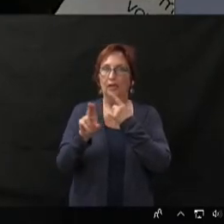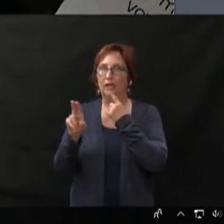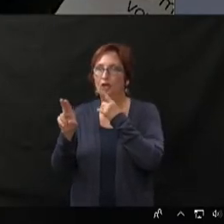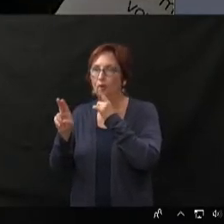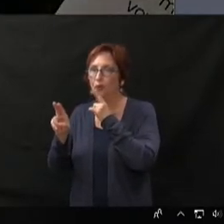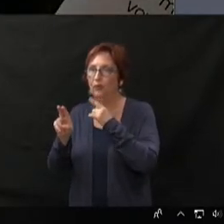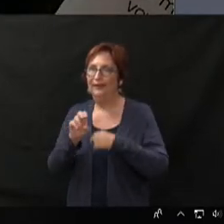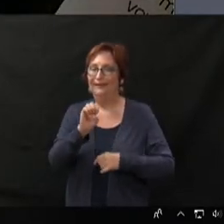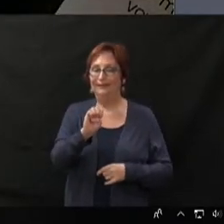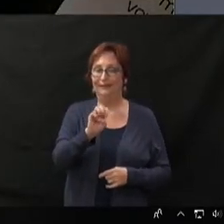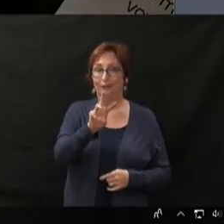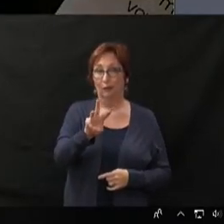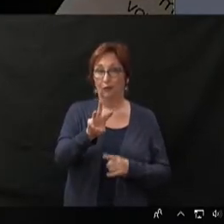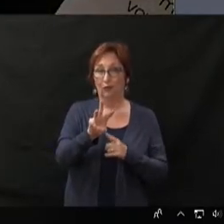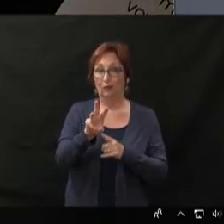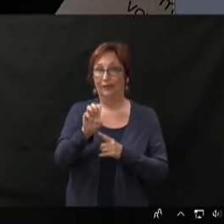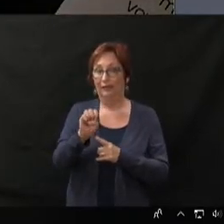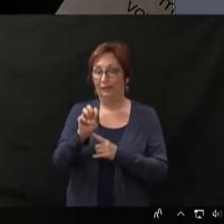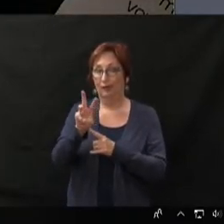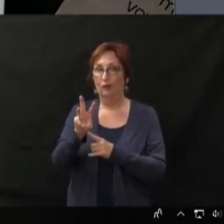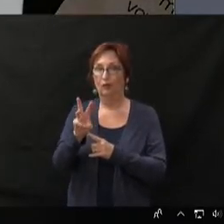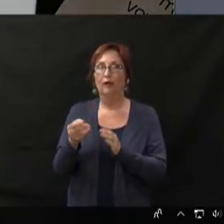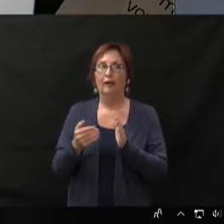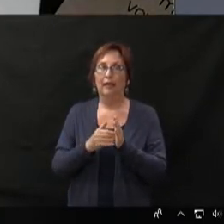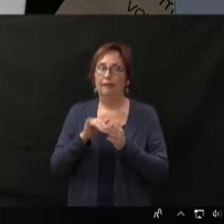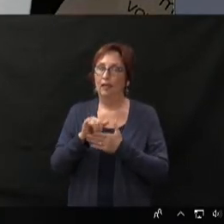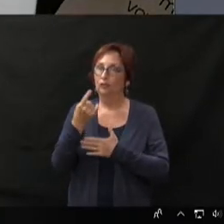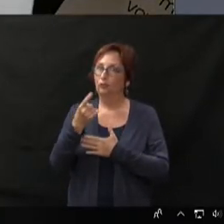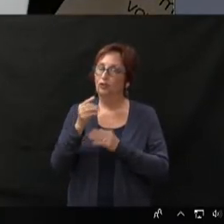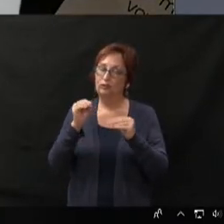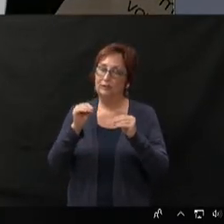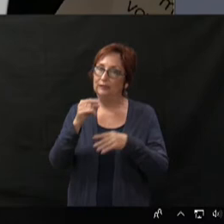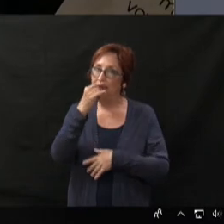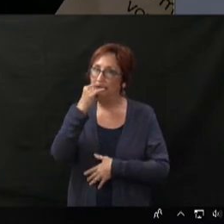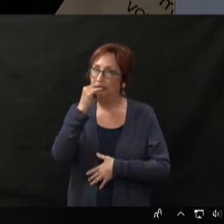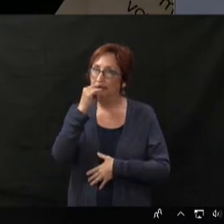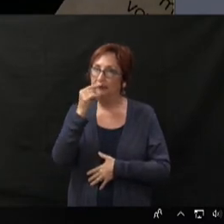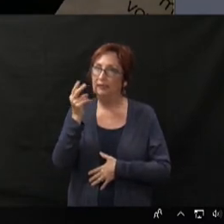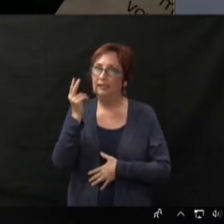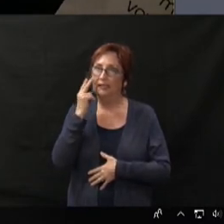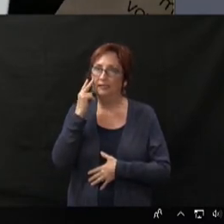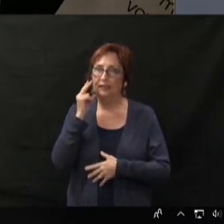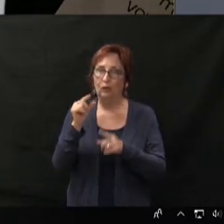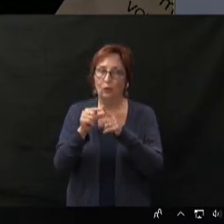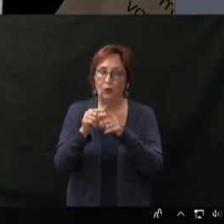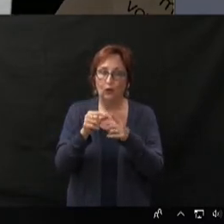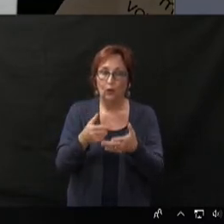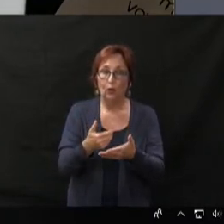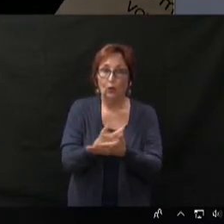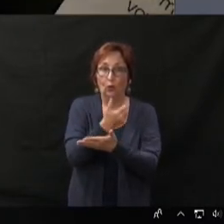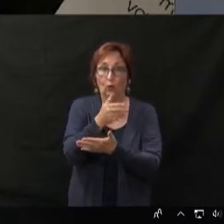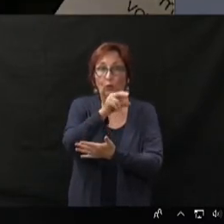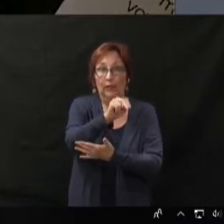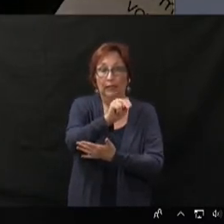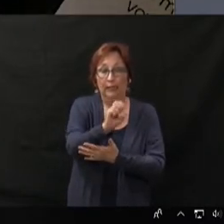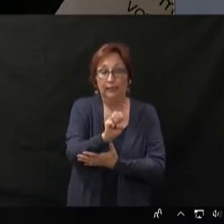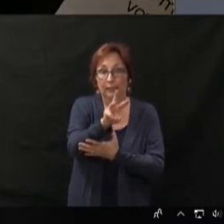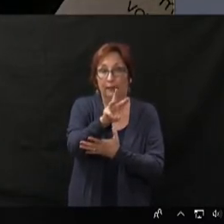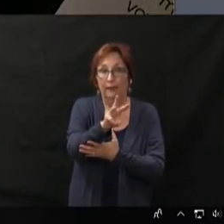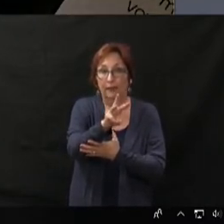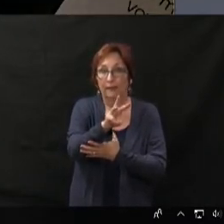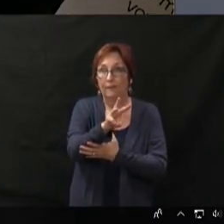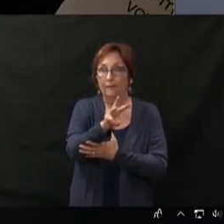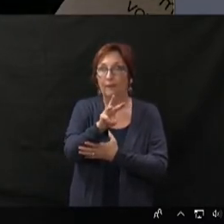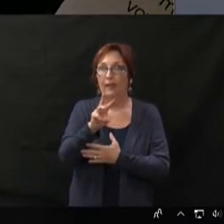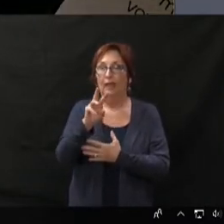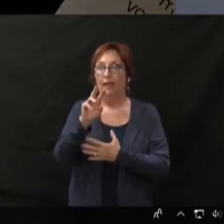EW, again, that's one that you teach the kids. They know, they see the word new, and maybe that's few